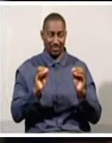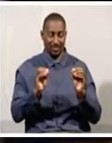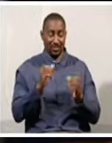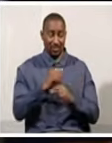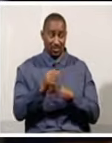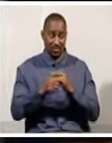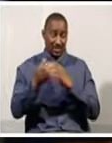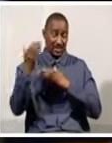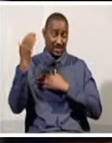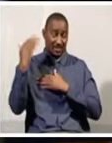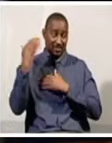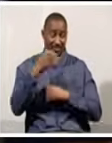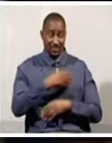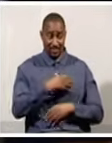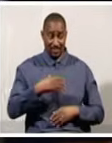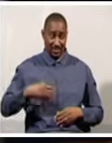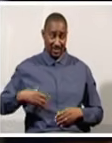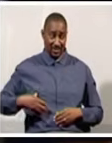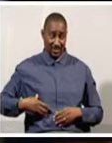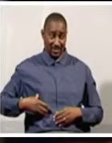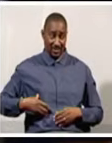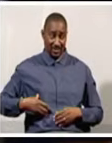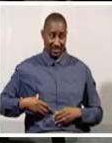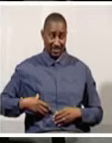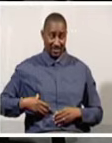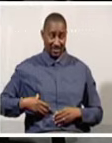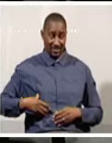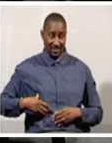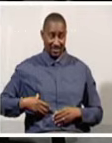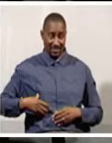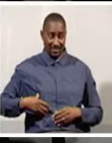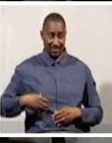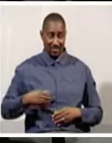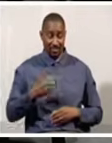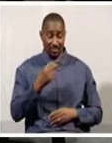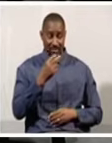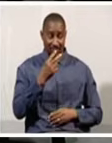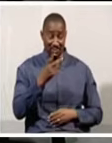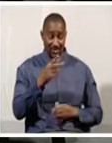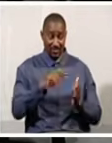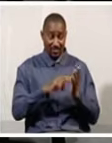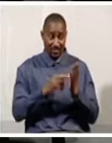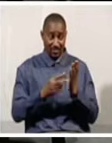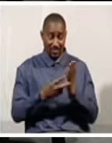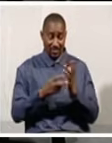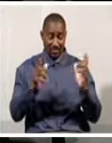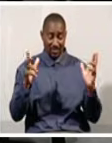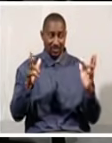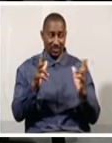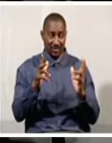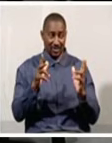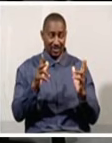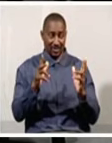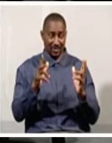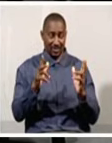president surprised me with an invitation where he acknowledged the program, the In the Community program. So that